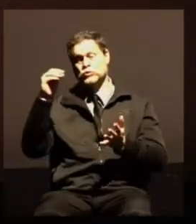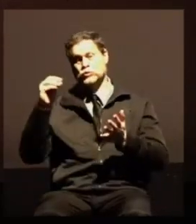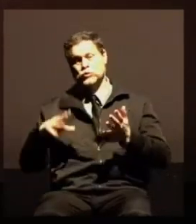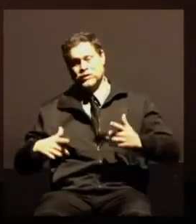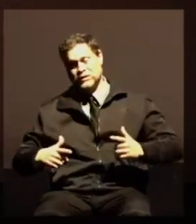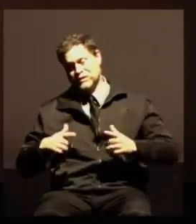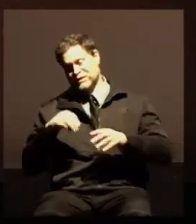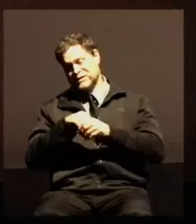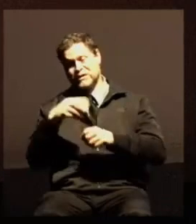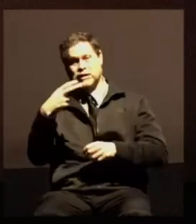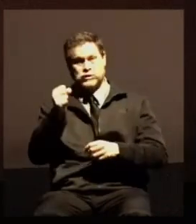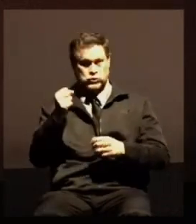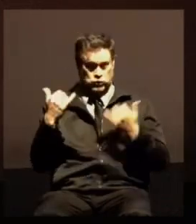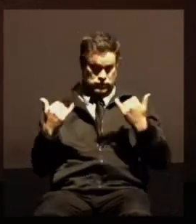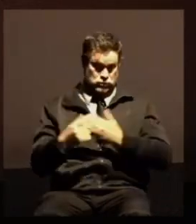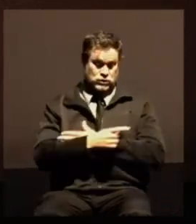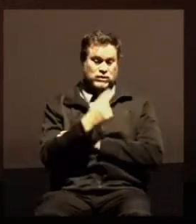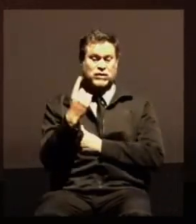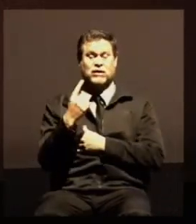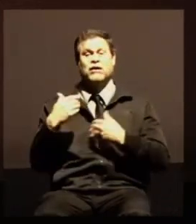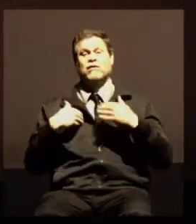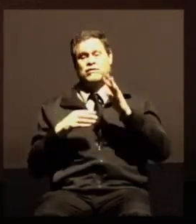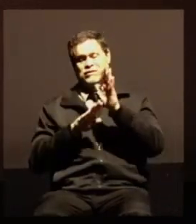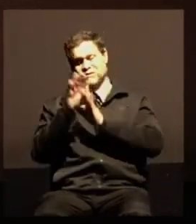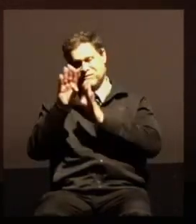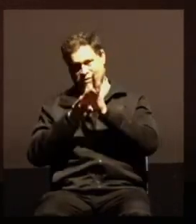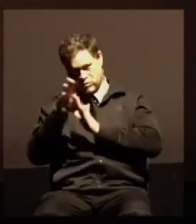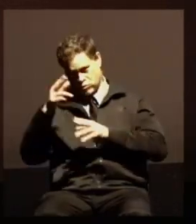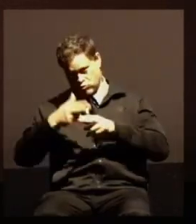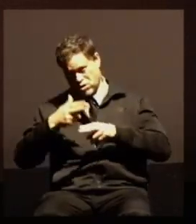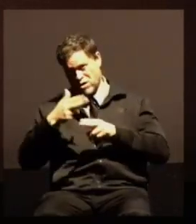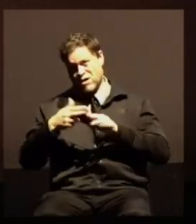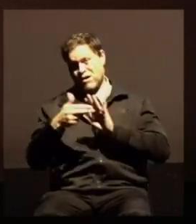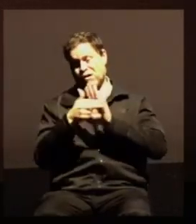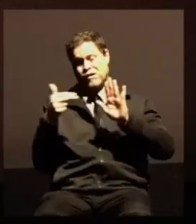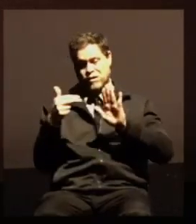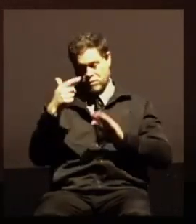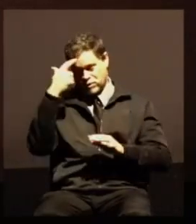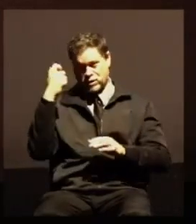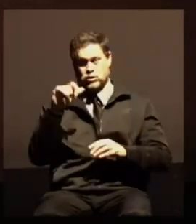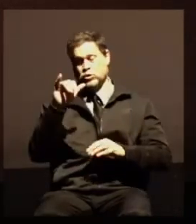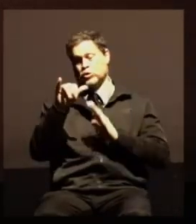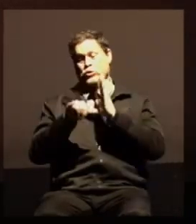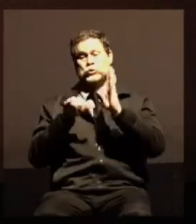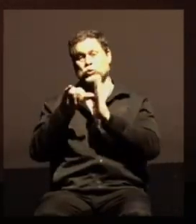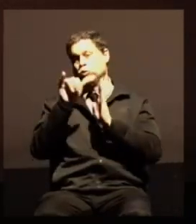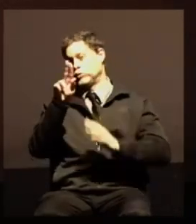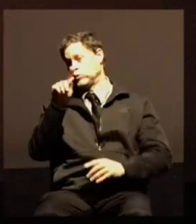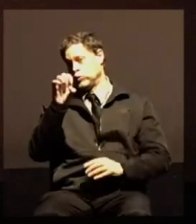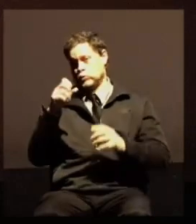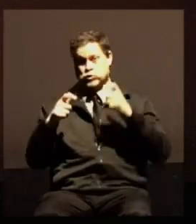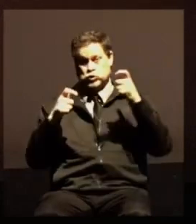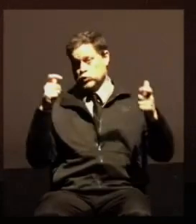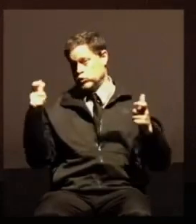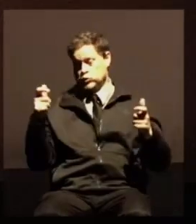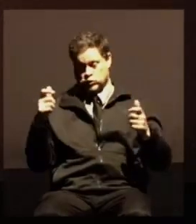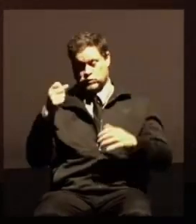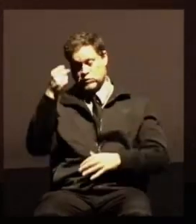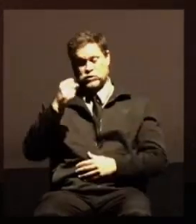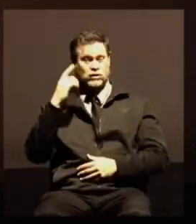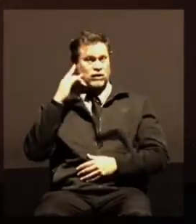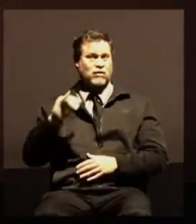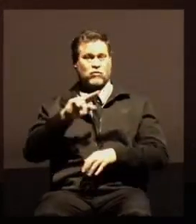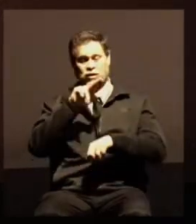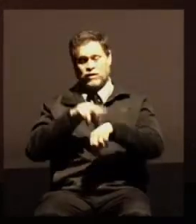in high school. A lot of high school students nowadays are even having to develop their brand so young because YouTube is huge for them, right? I'm a Southern